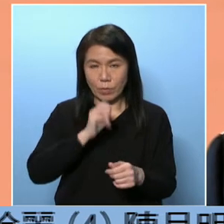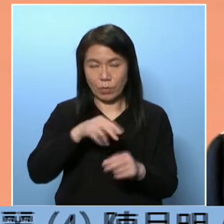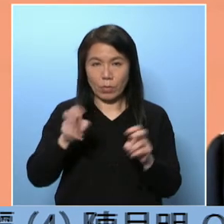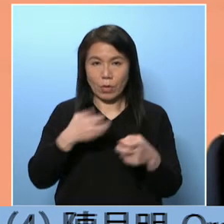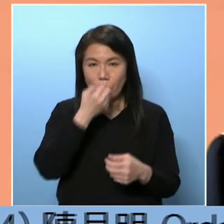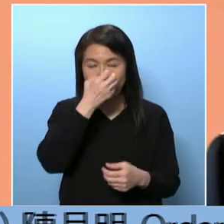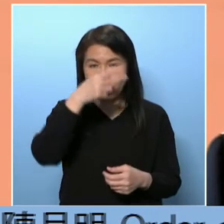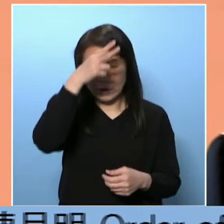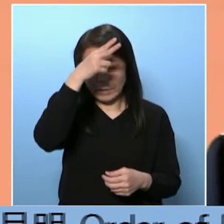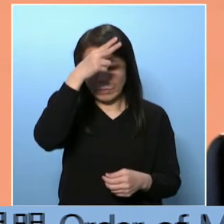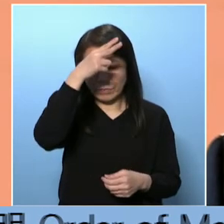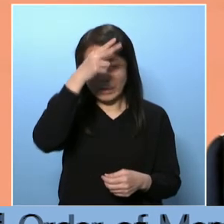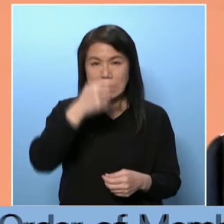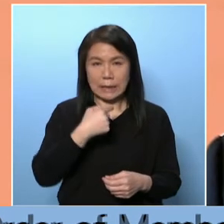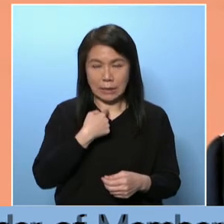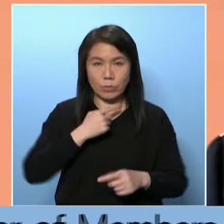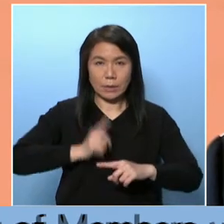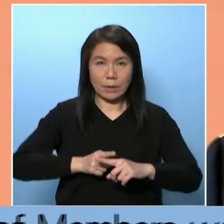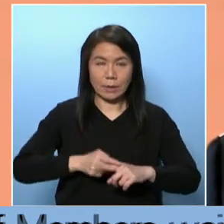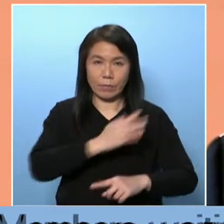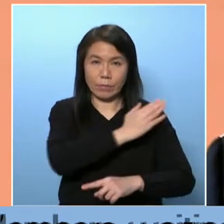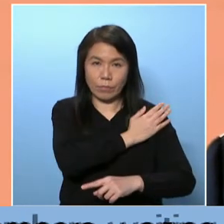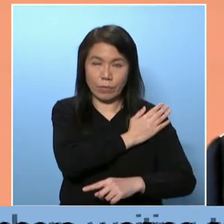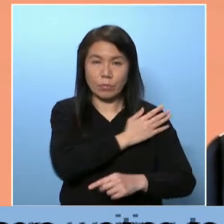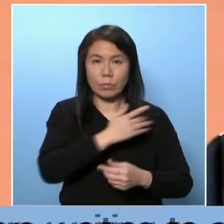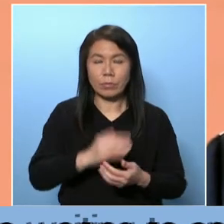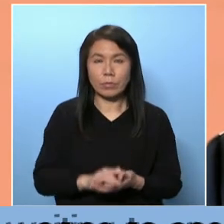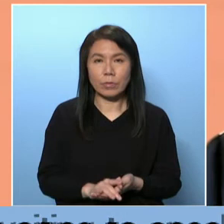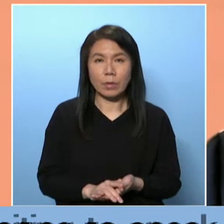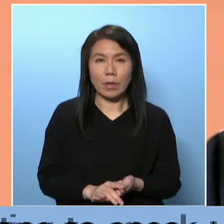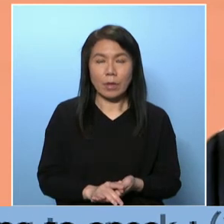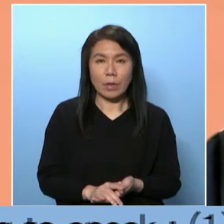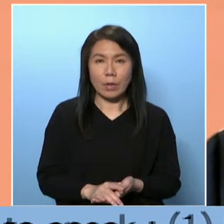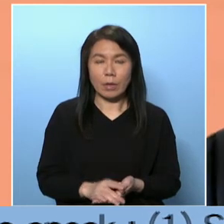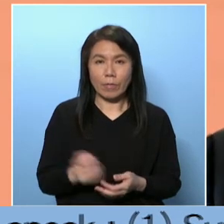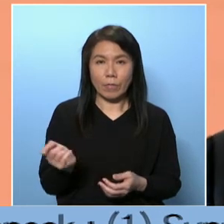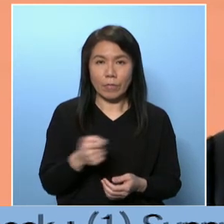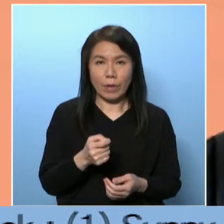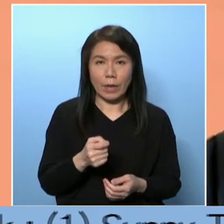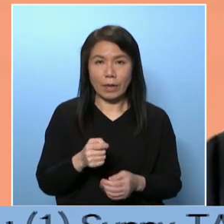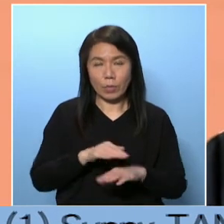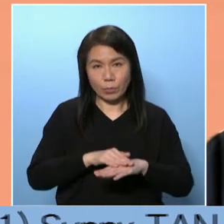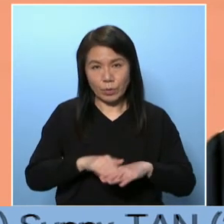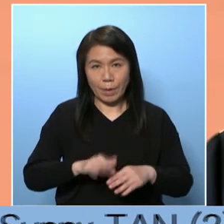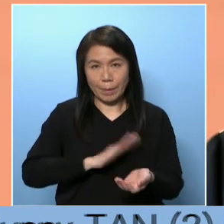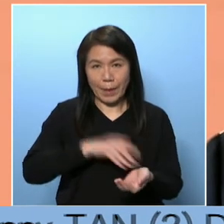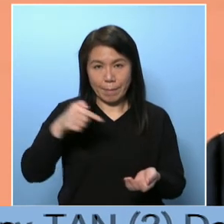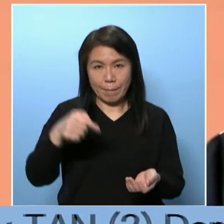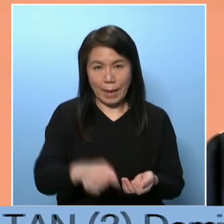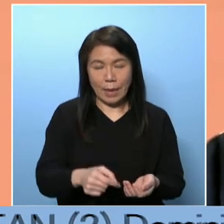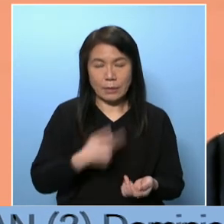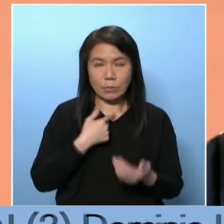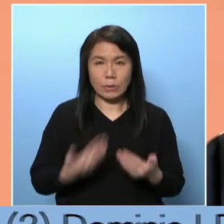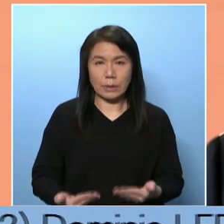as Mr. Xi's instruction goes, Hong Kong government will have to take up the